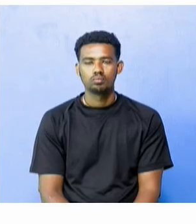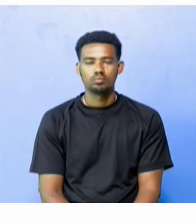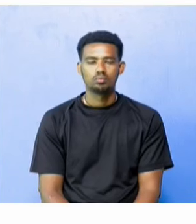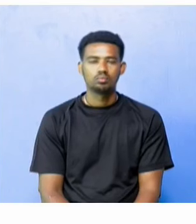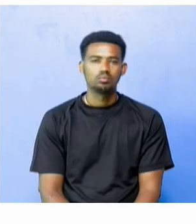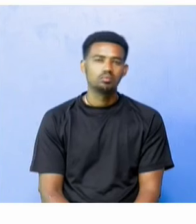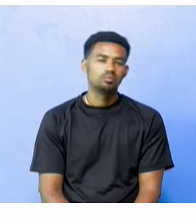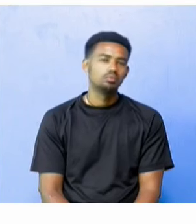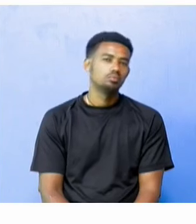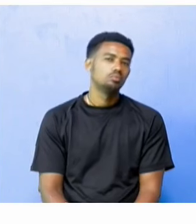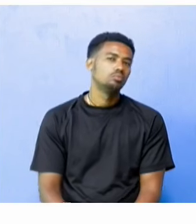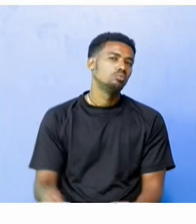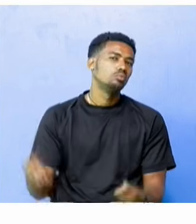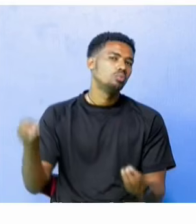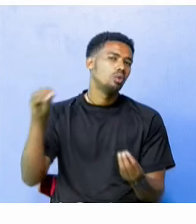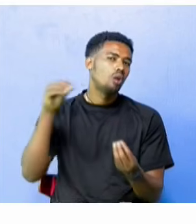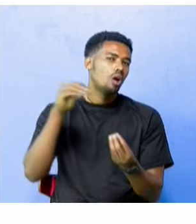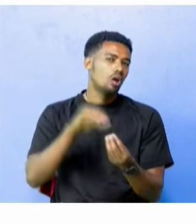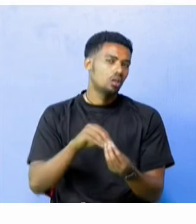more